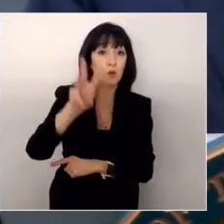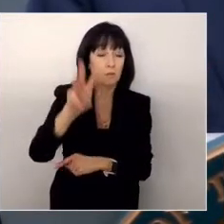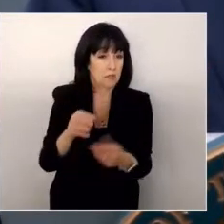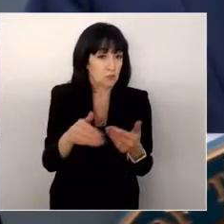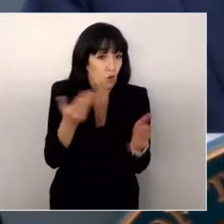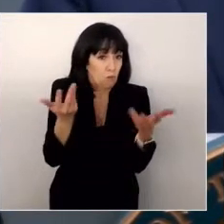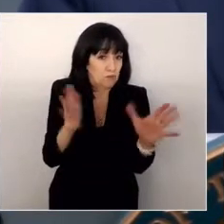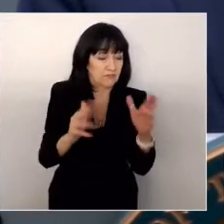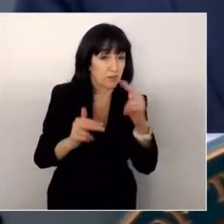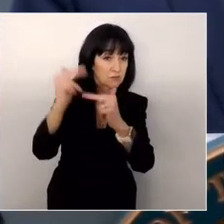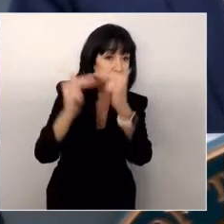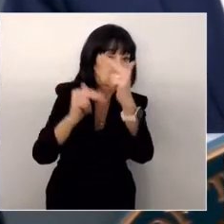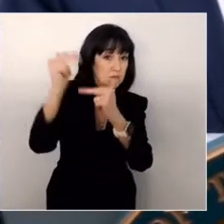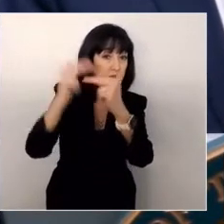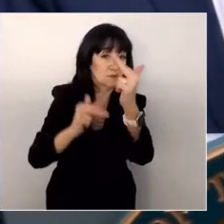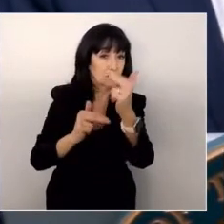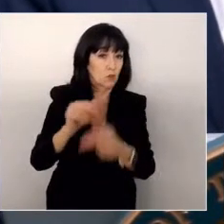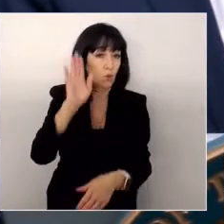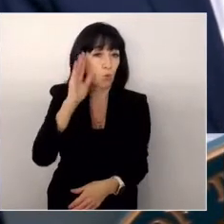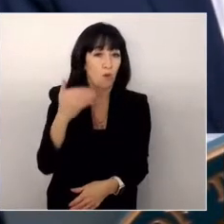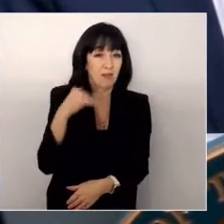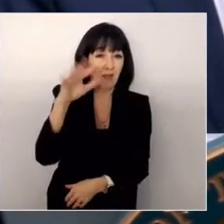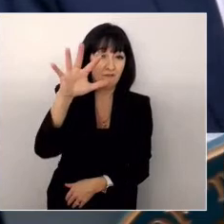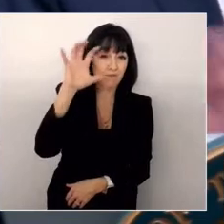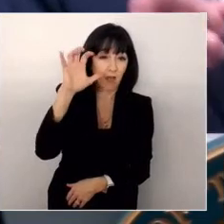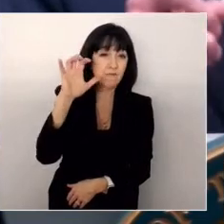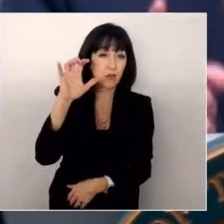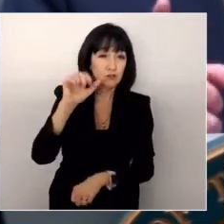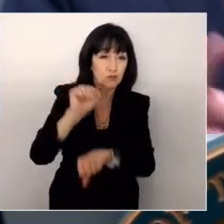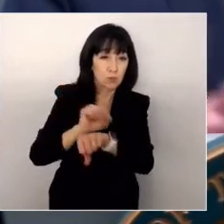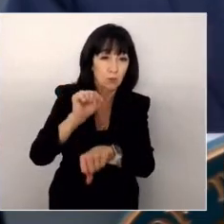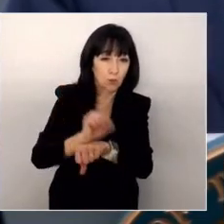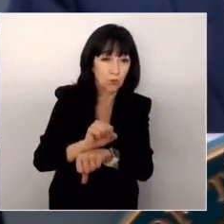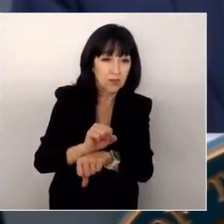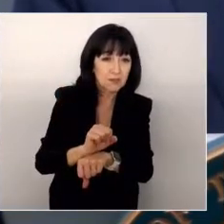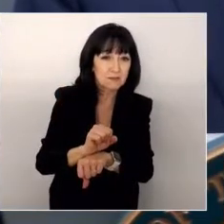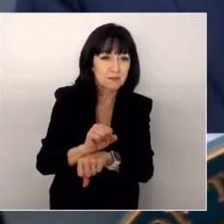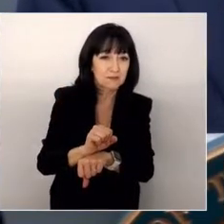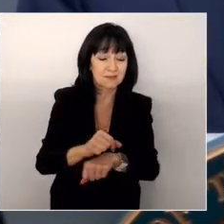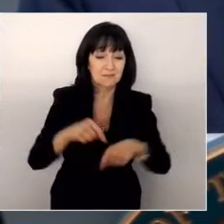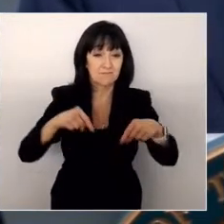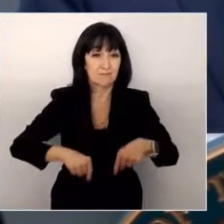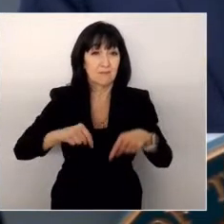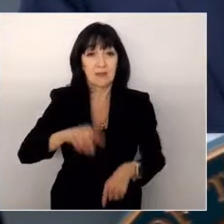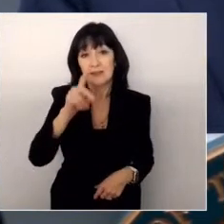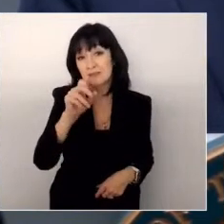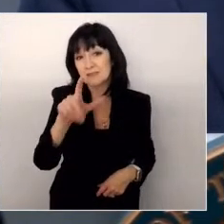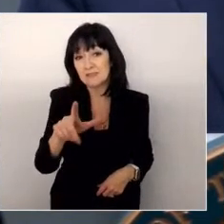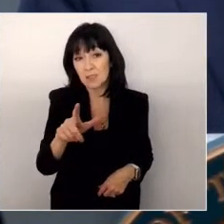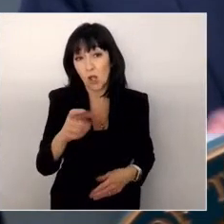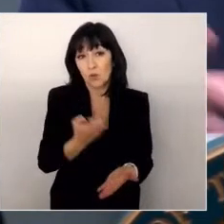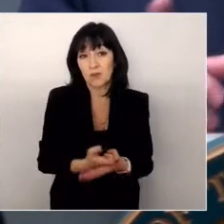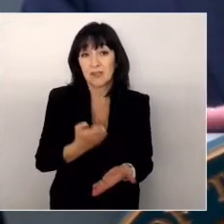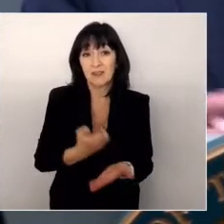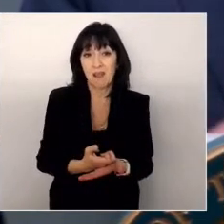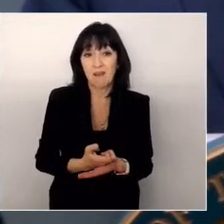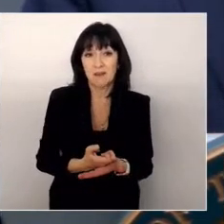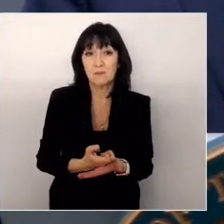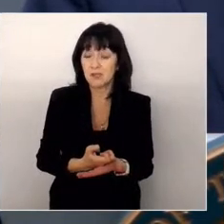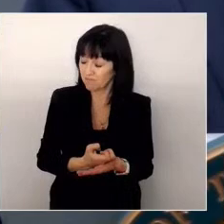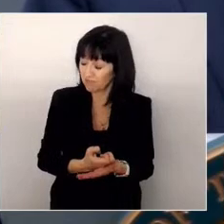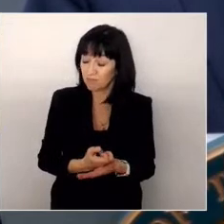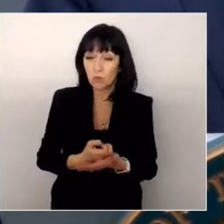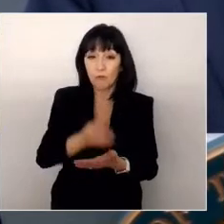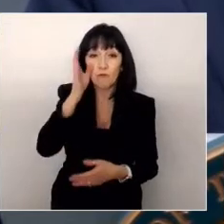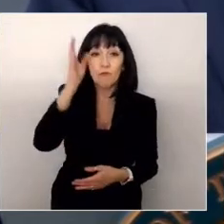will accommodate 500 employees. We're building Delaware's economy of the future. And I especially want to